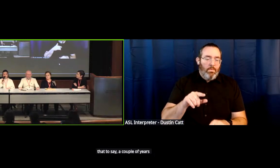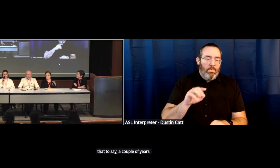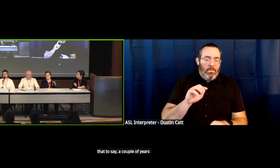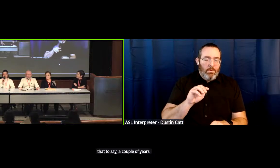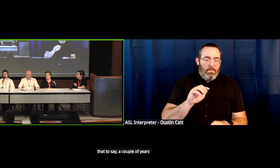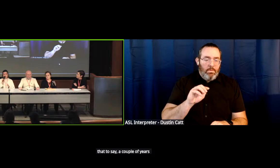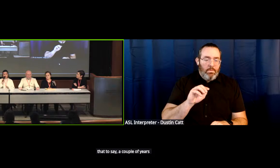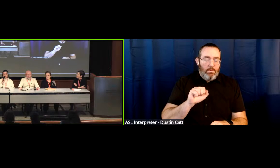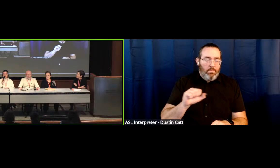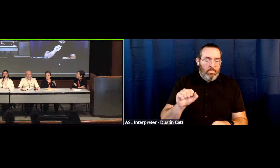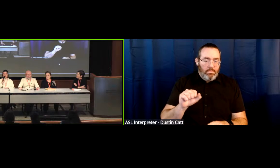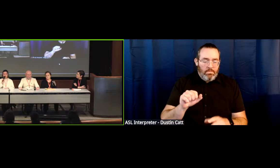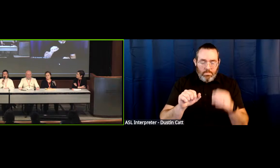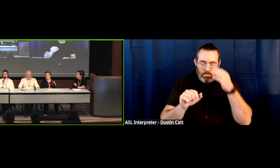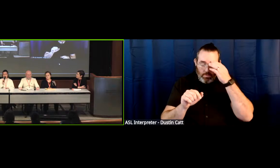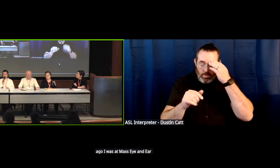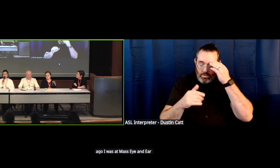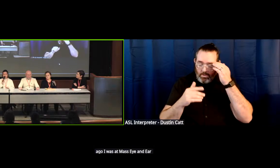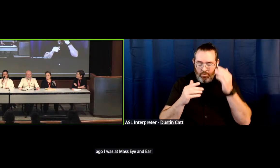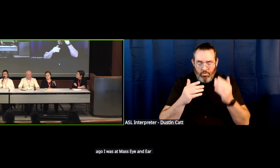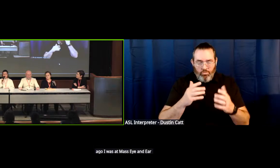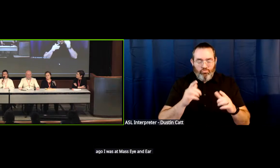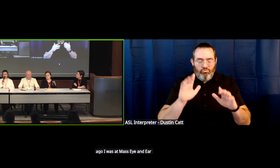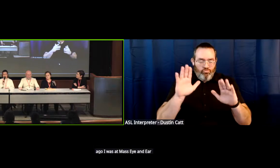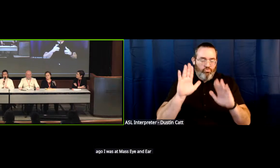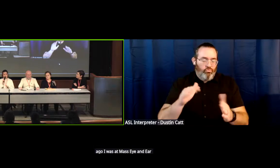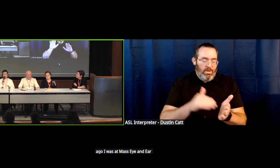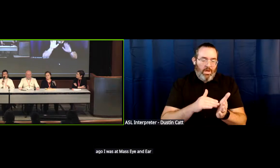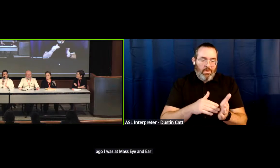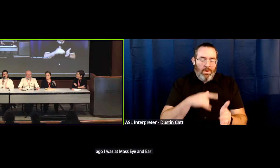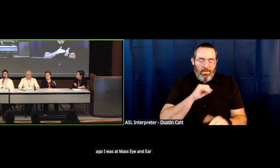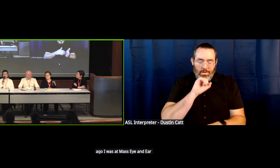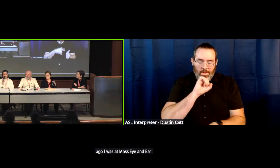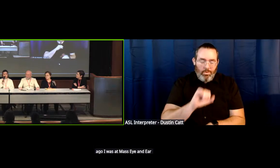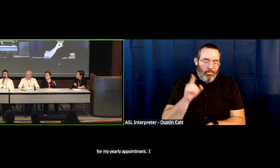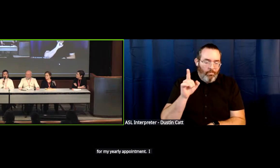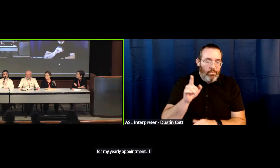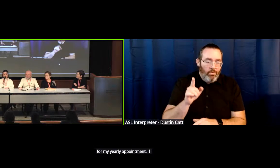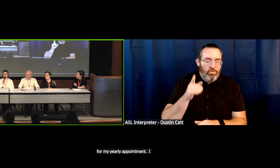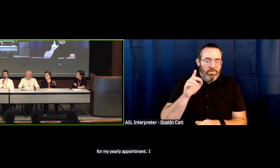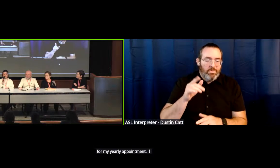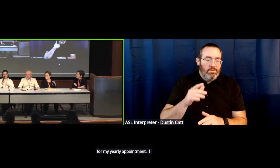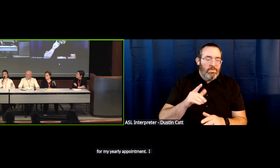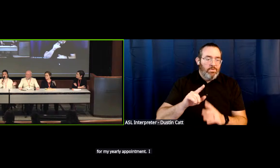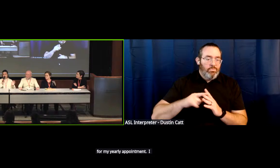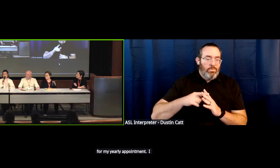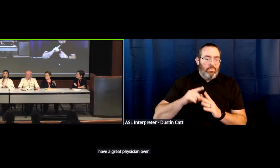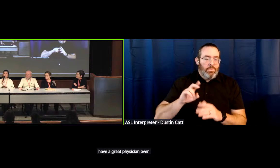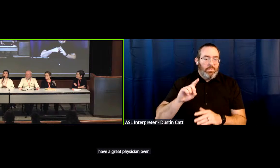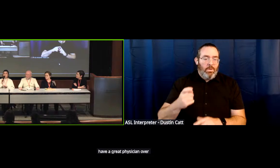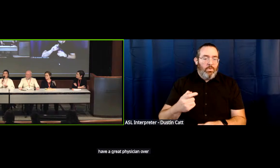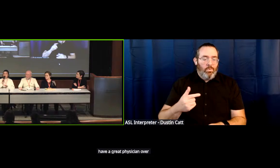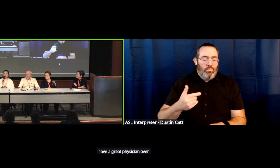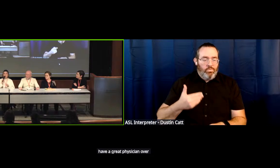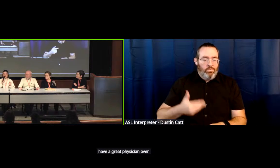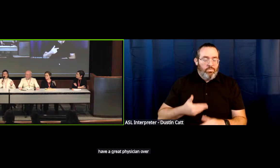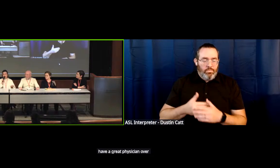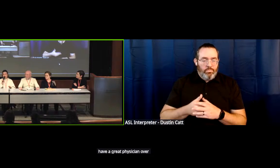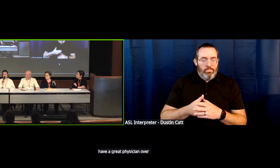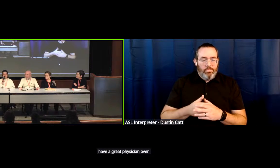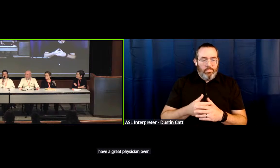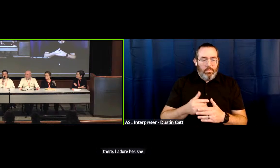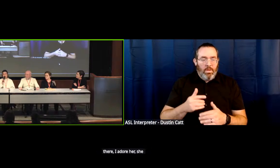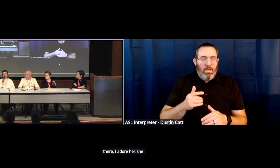and I have a great physician over there. I adore her. She's the one that officially diagnosed me, and I felt like I was just immediately in